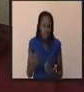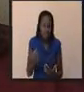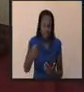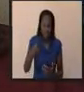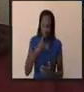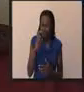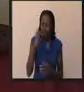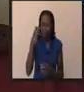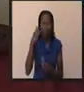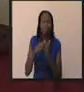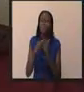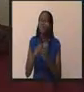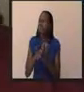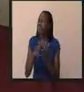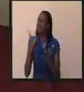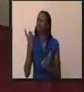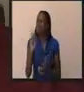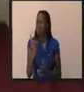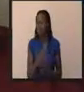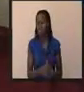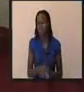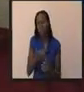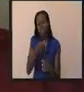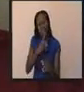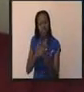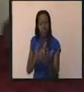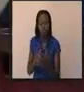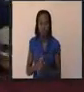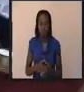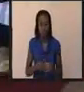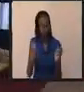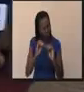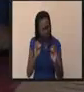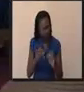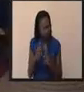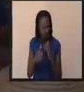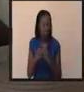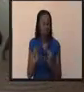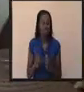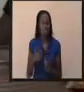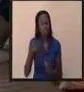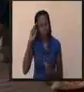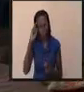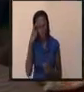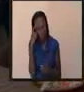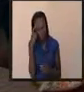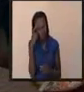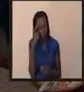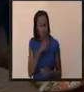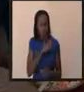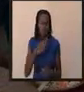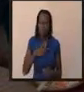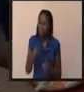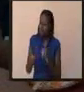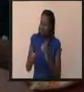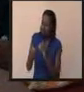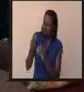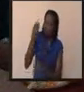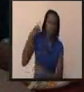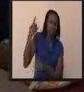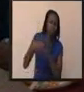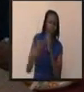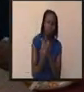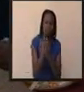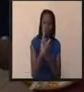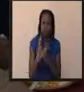What is really bothering you, my dear? Tell us. Nothing much, Daddy. I was just wondering why I'm so much taller than everybody else in